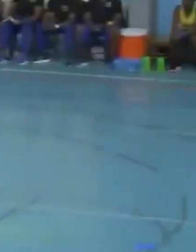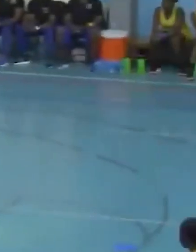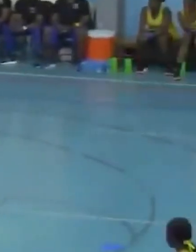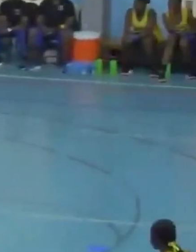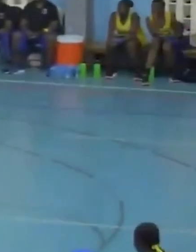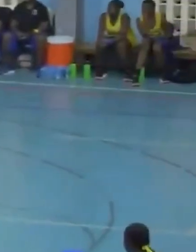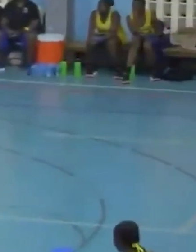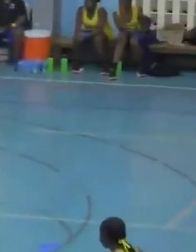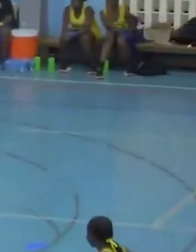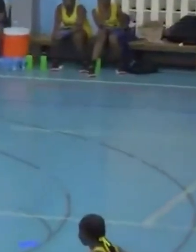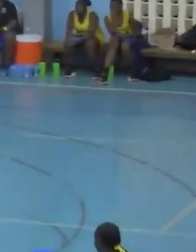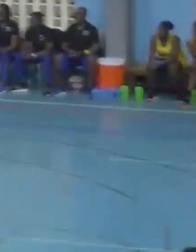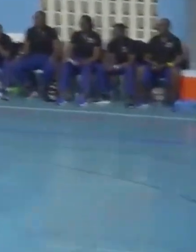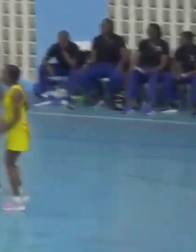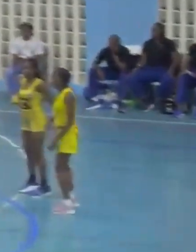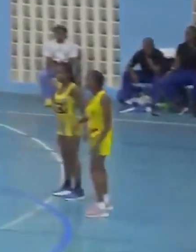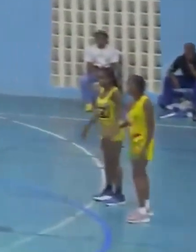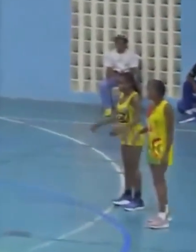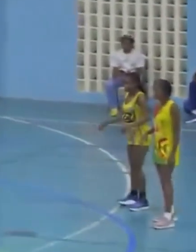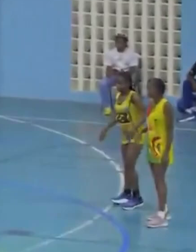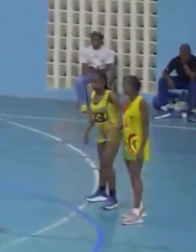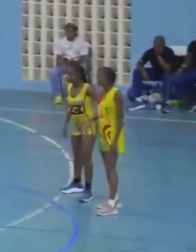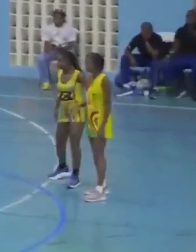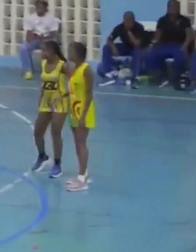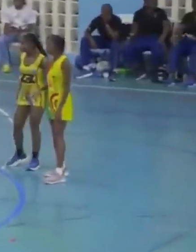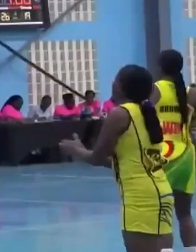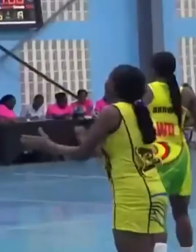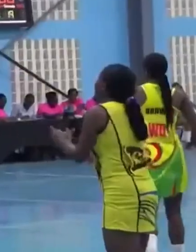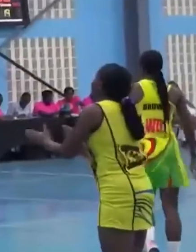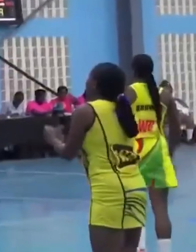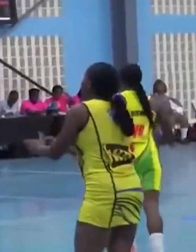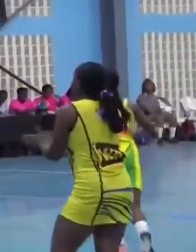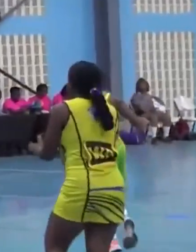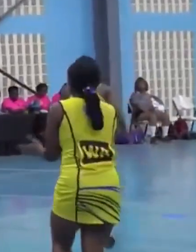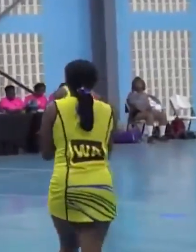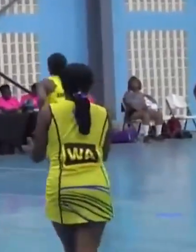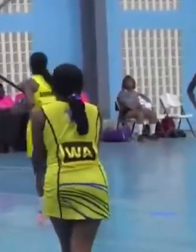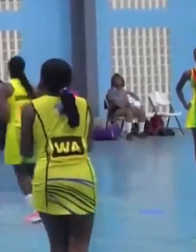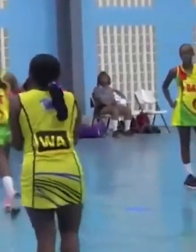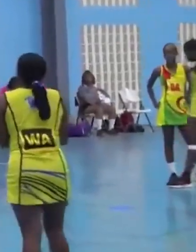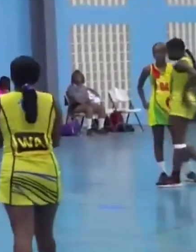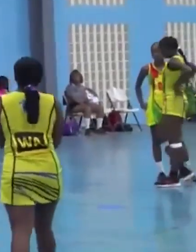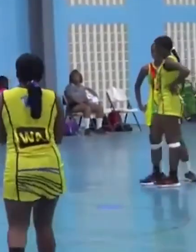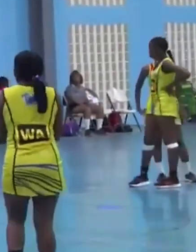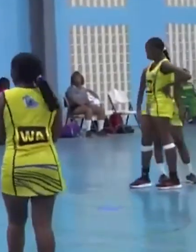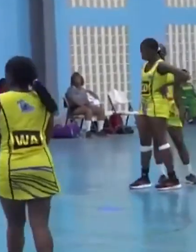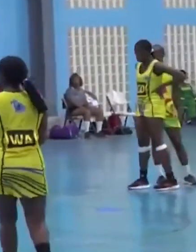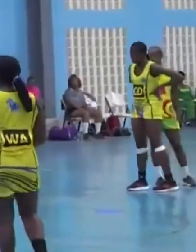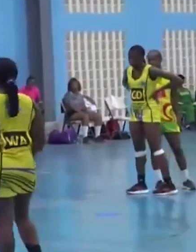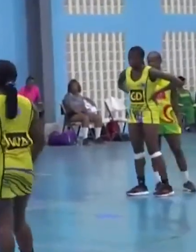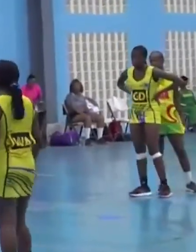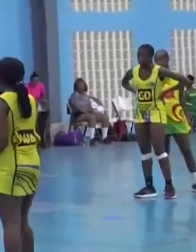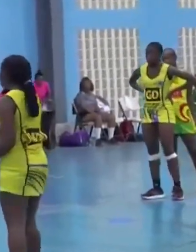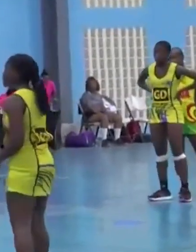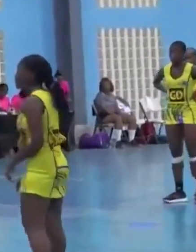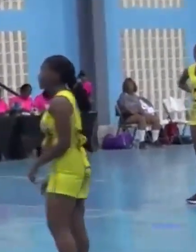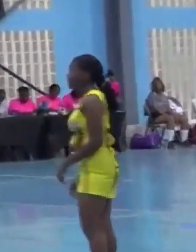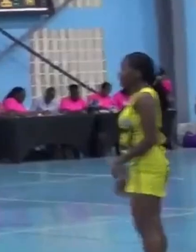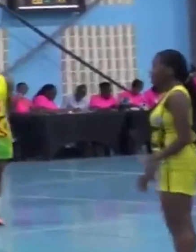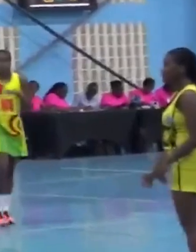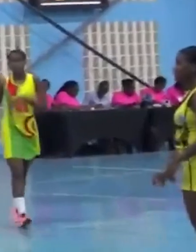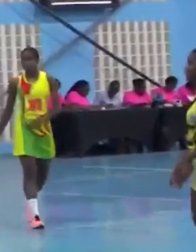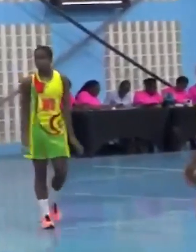player, and the wing defense player for Barbados. On the Grenadian team, you could see the crowd favorite would be the goal